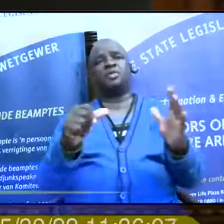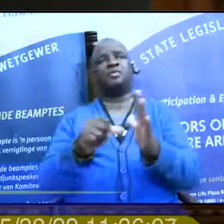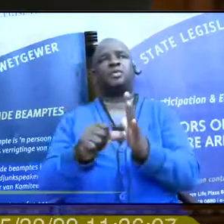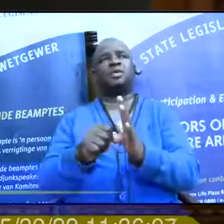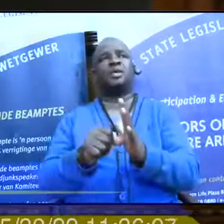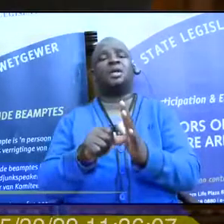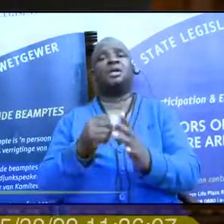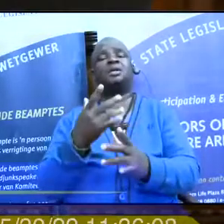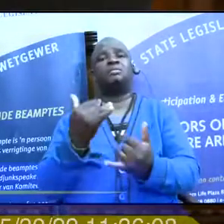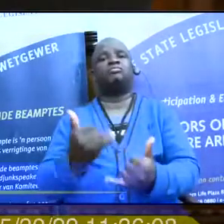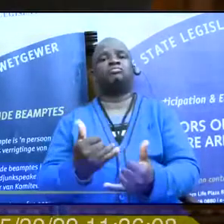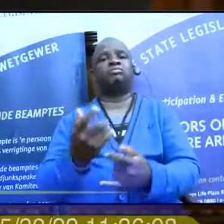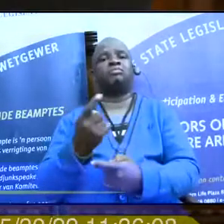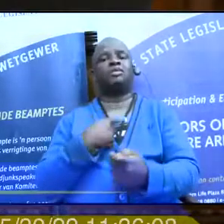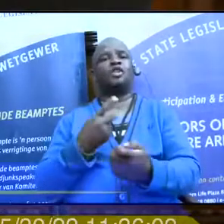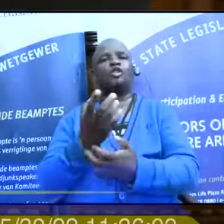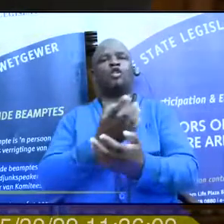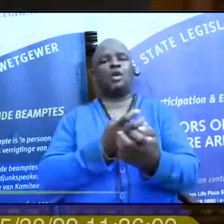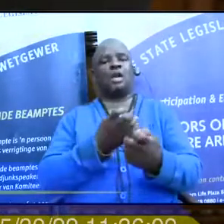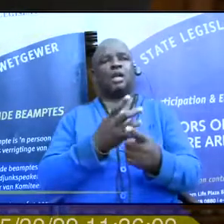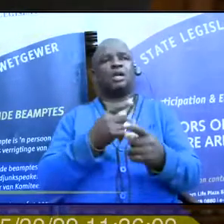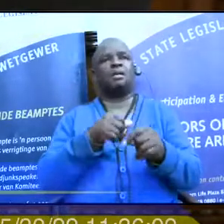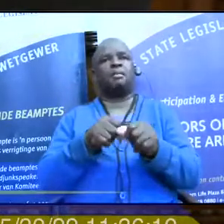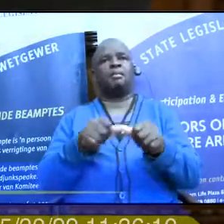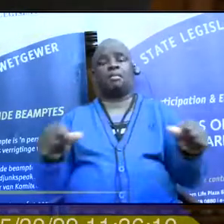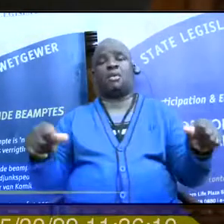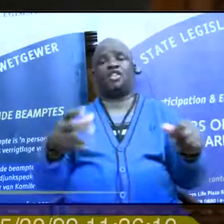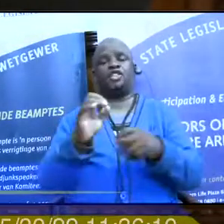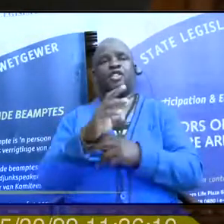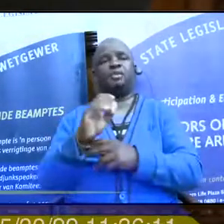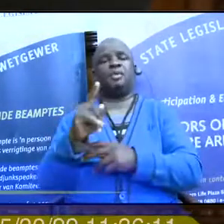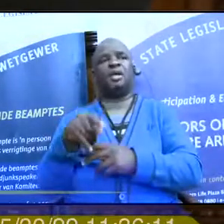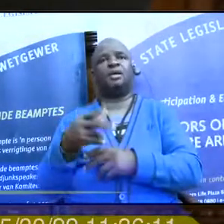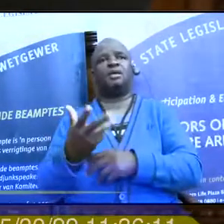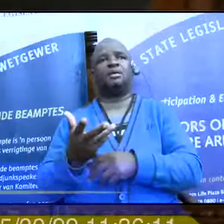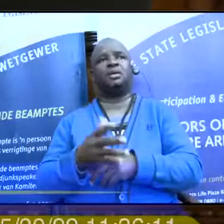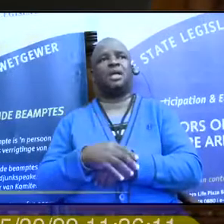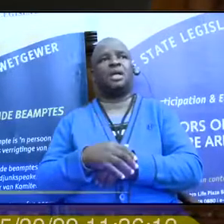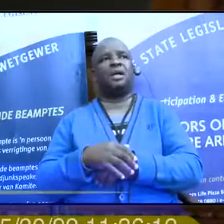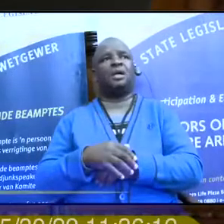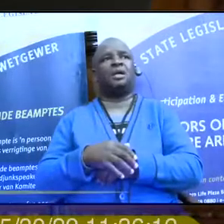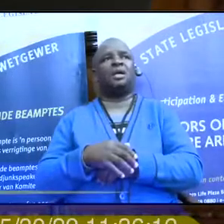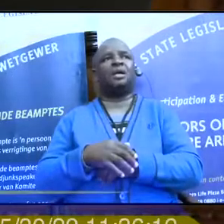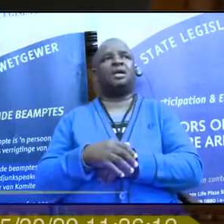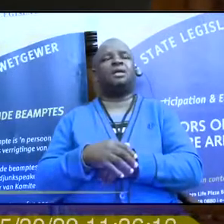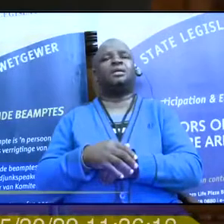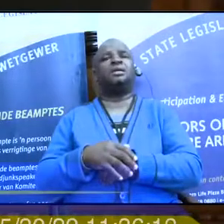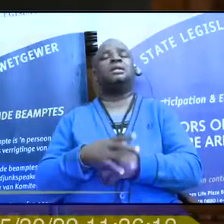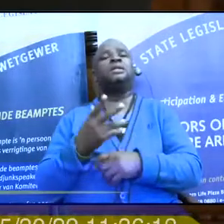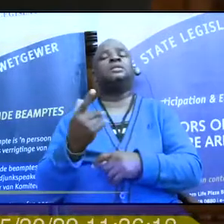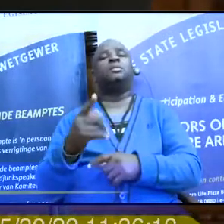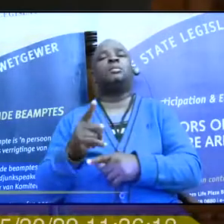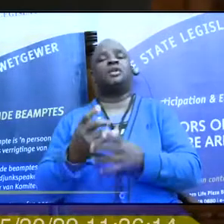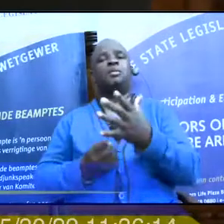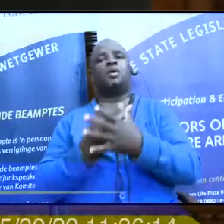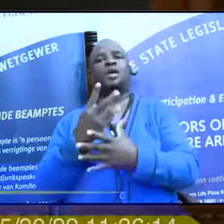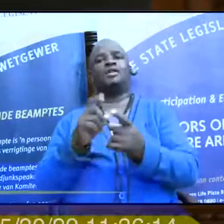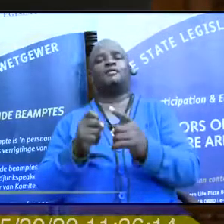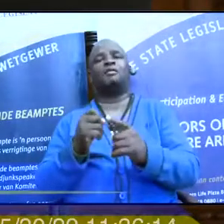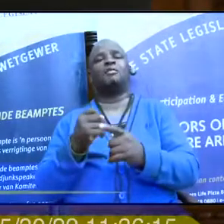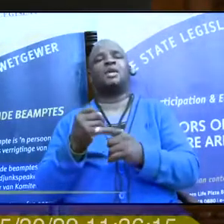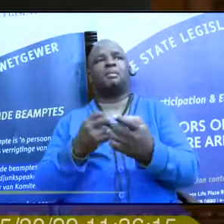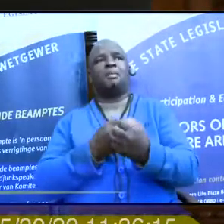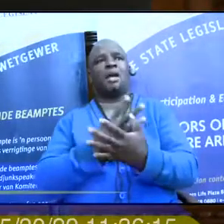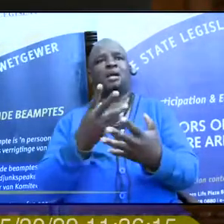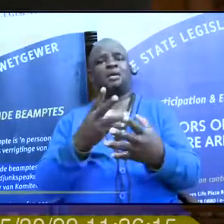we calculate gdp is the value of product that is produced within any market